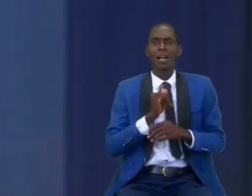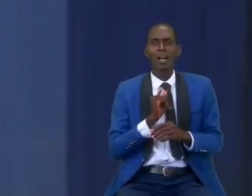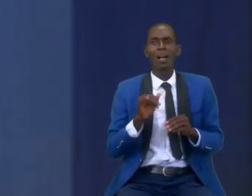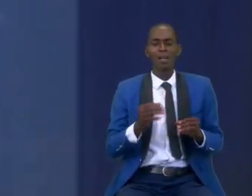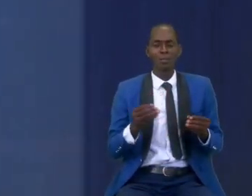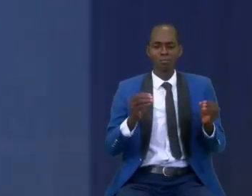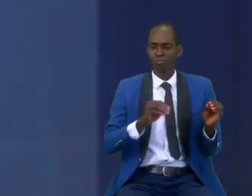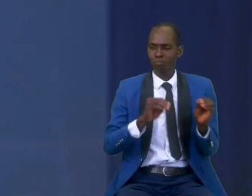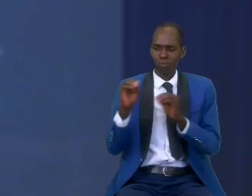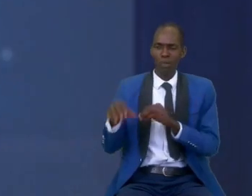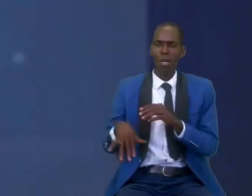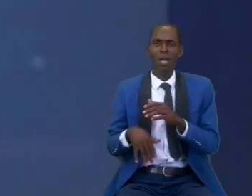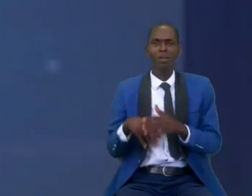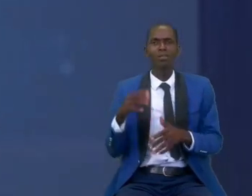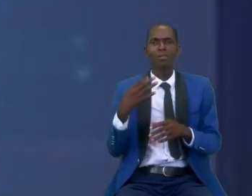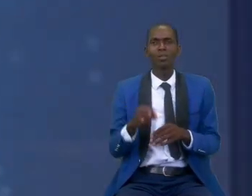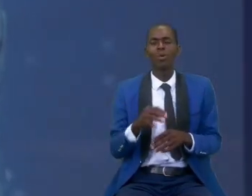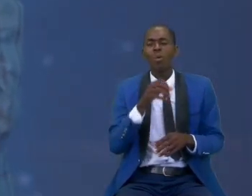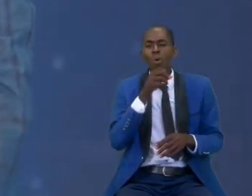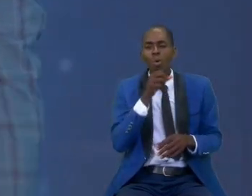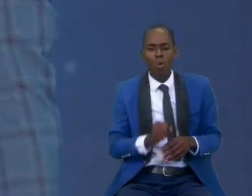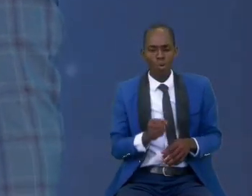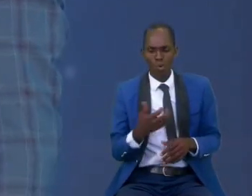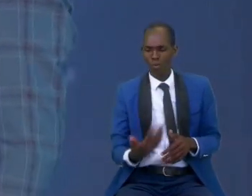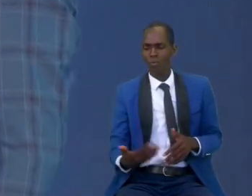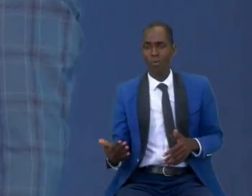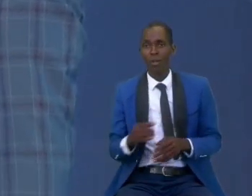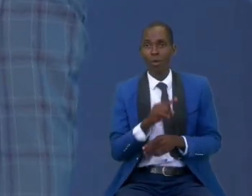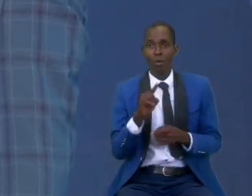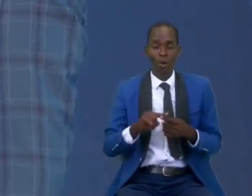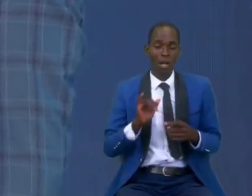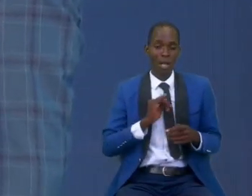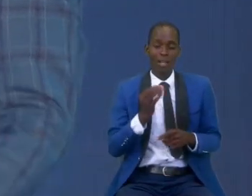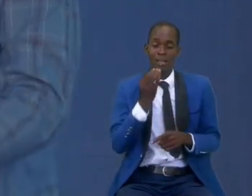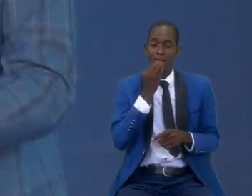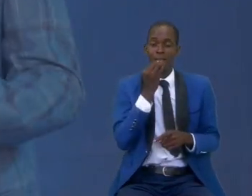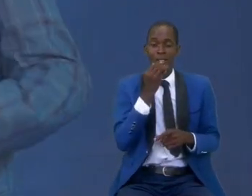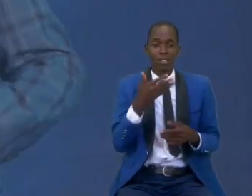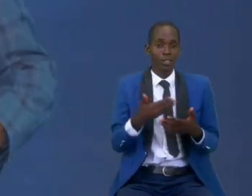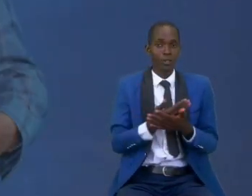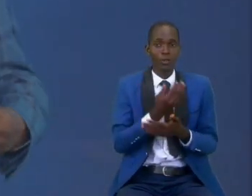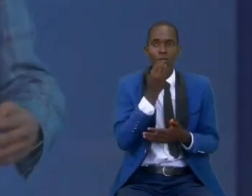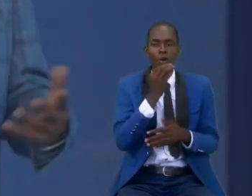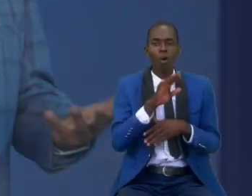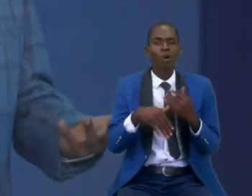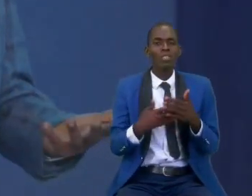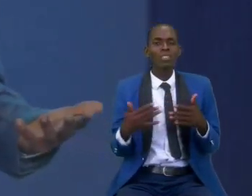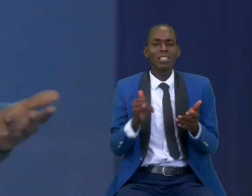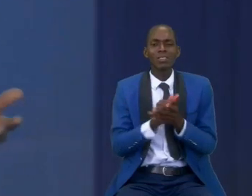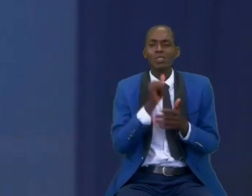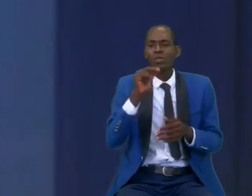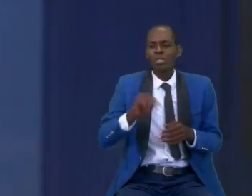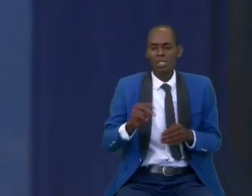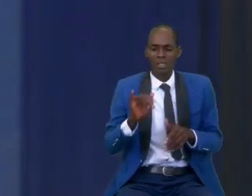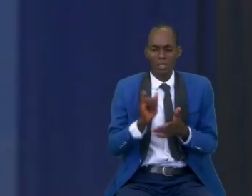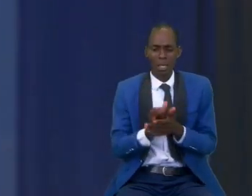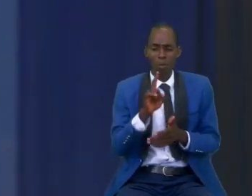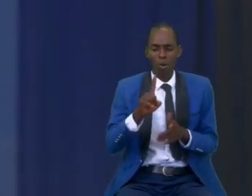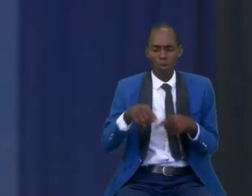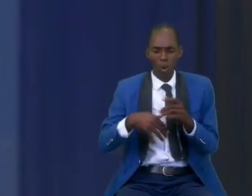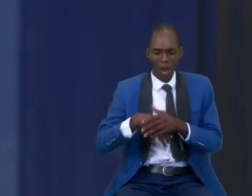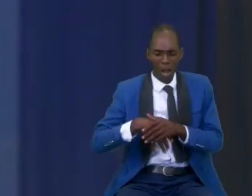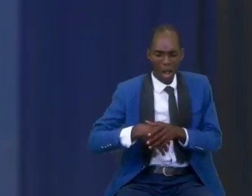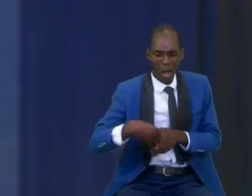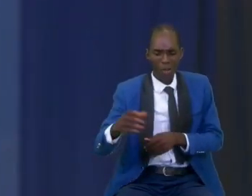food, all the junk that is not needed, that one passes out smoothly. And the other one that remains, that made me taller